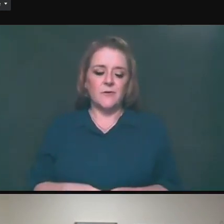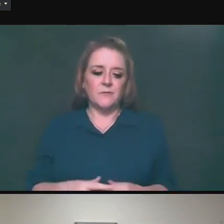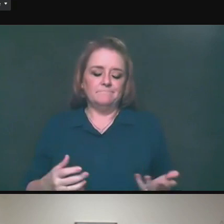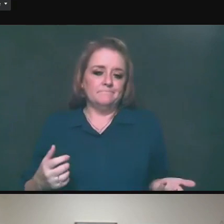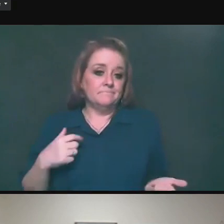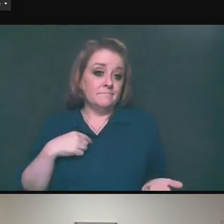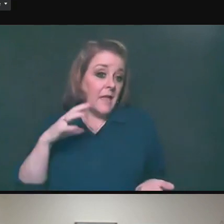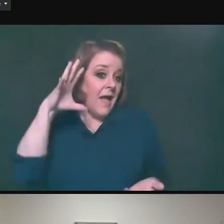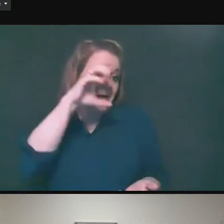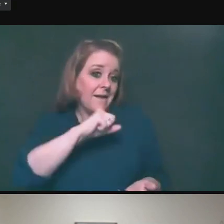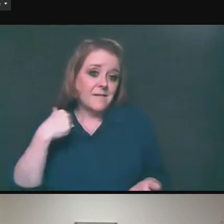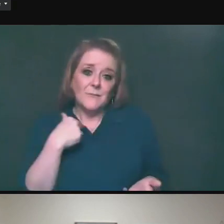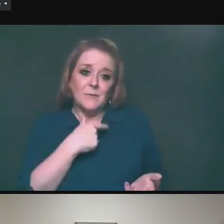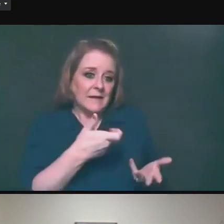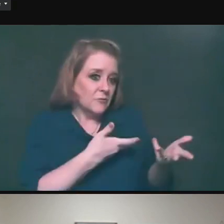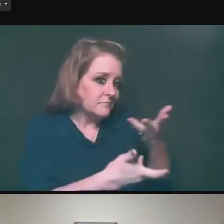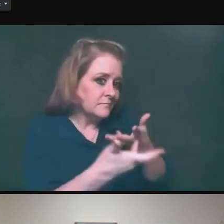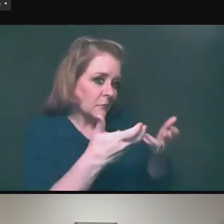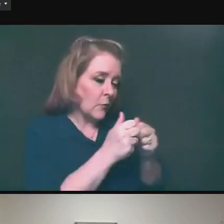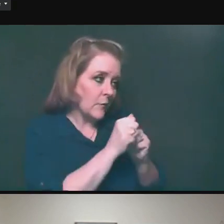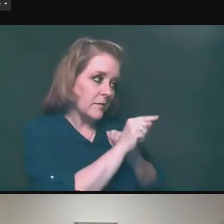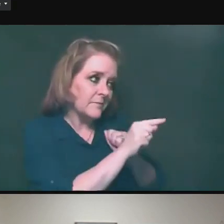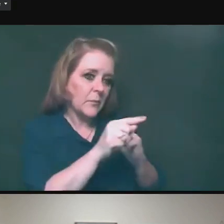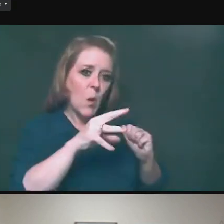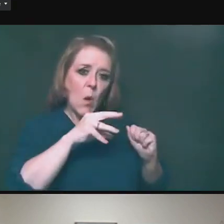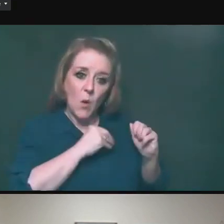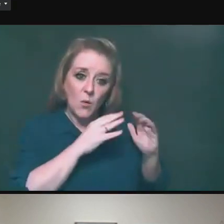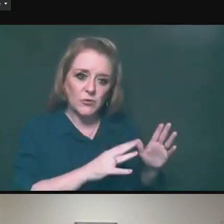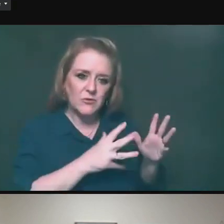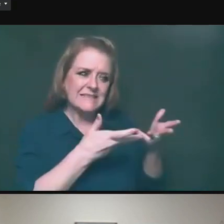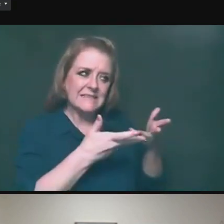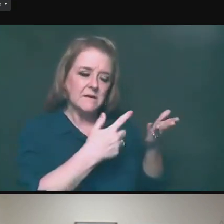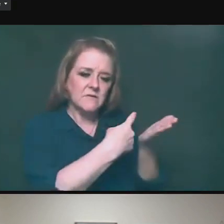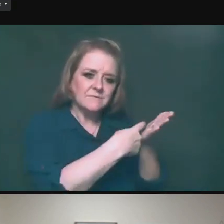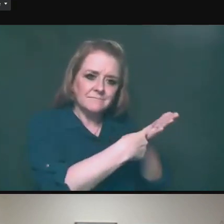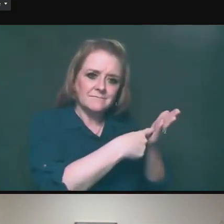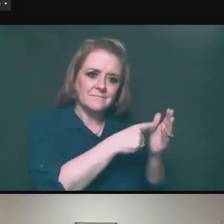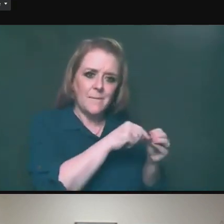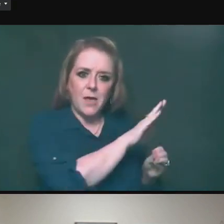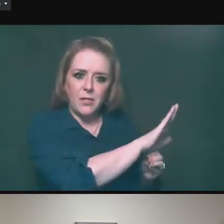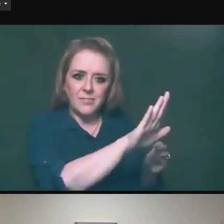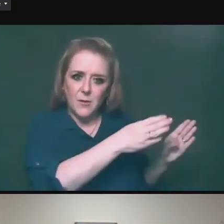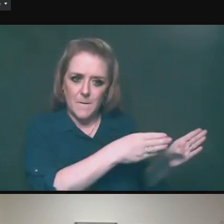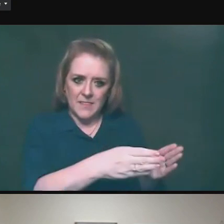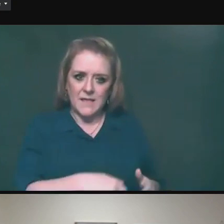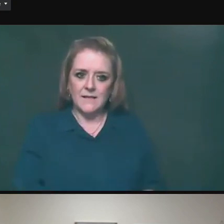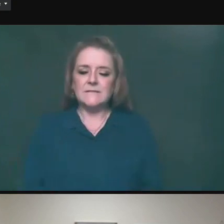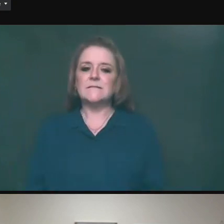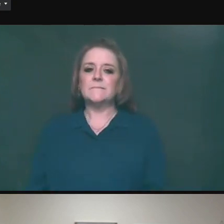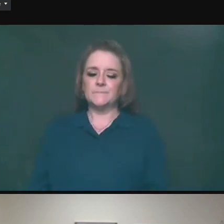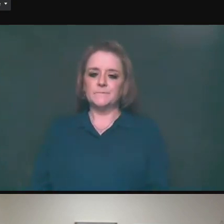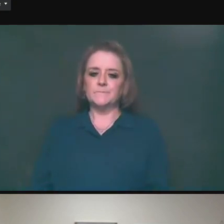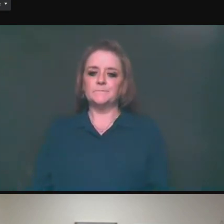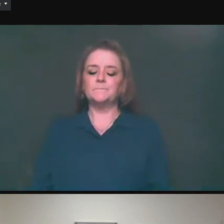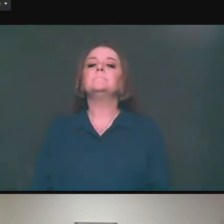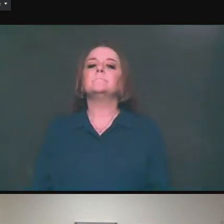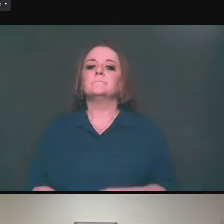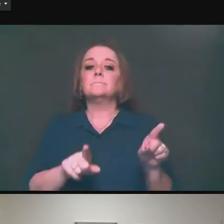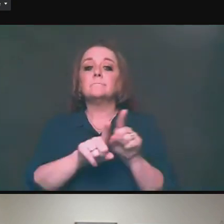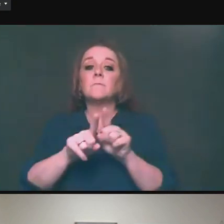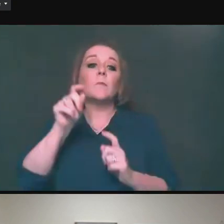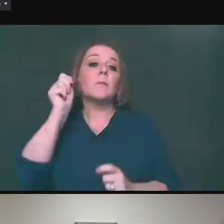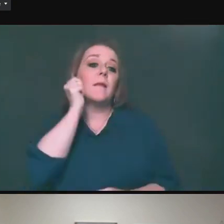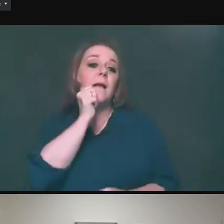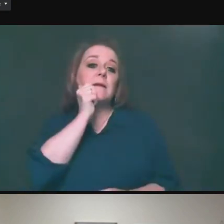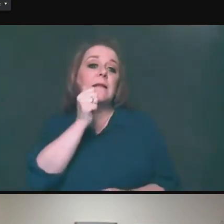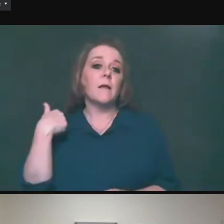our bar owners individually and talk to them about their plans. Also, every day we give all of